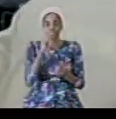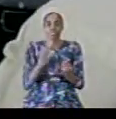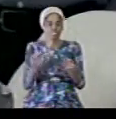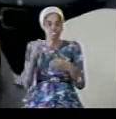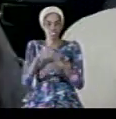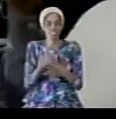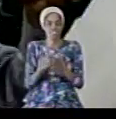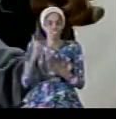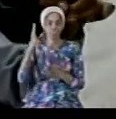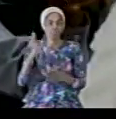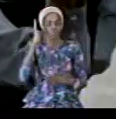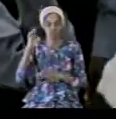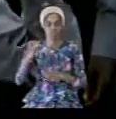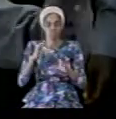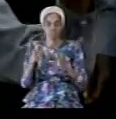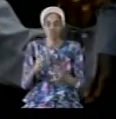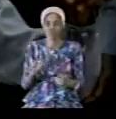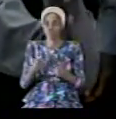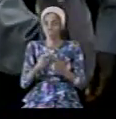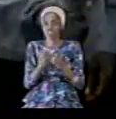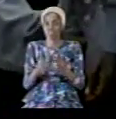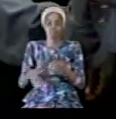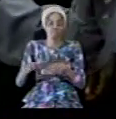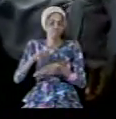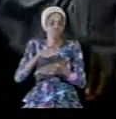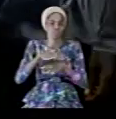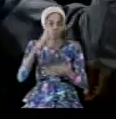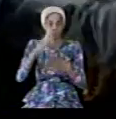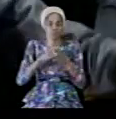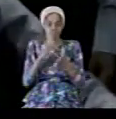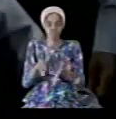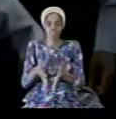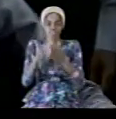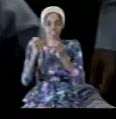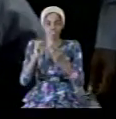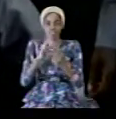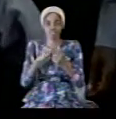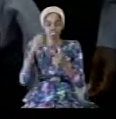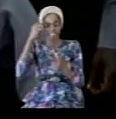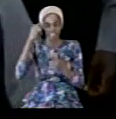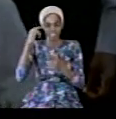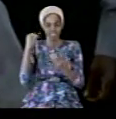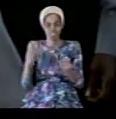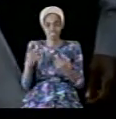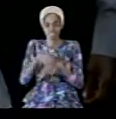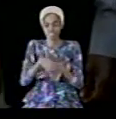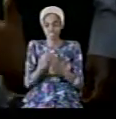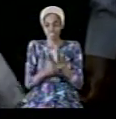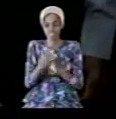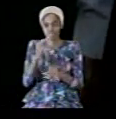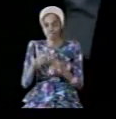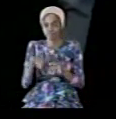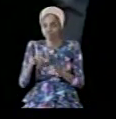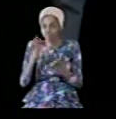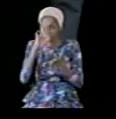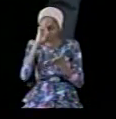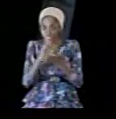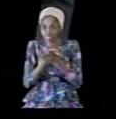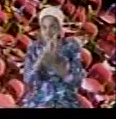will do exceedingly and abundantly beyond what you can ask or think tonight. Do you believe that